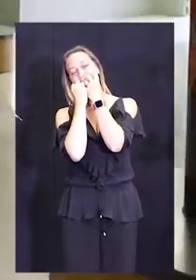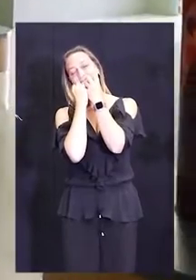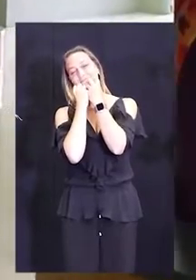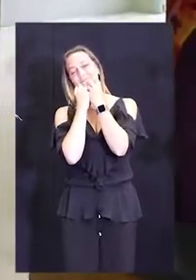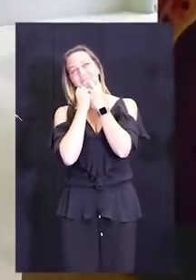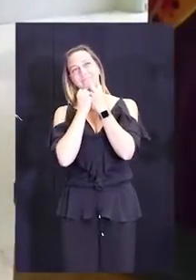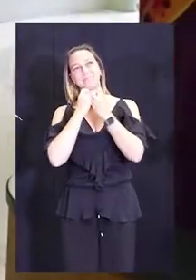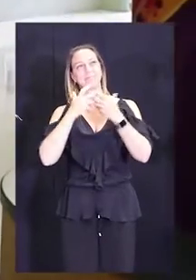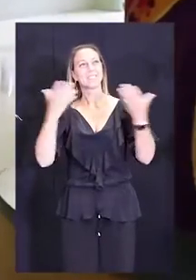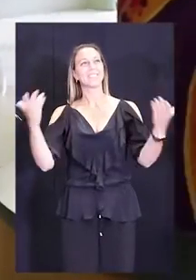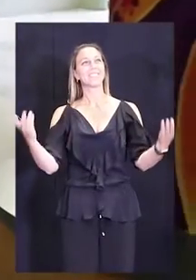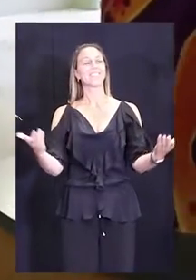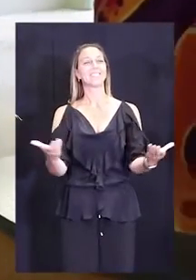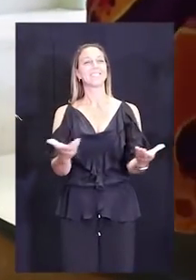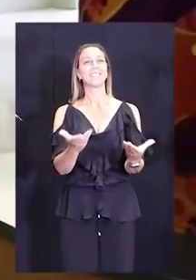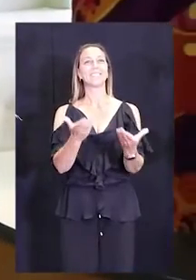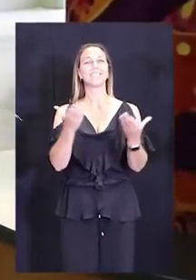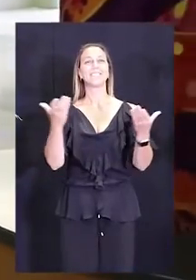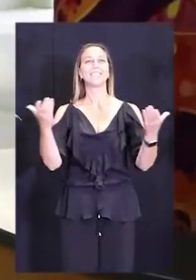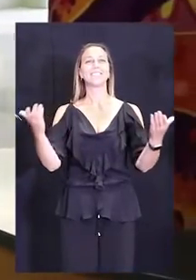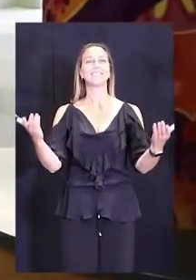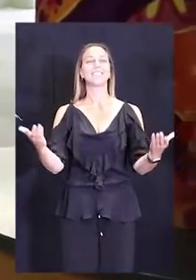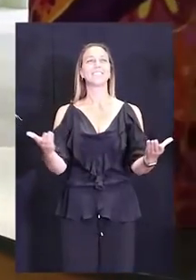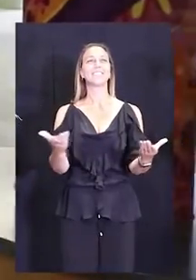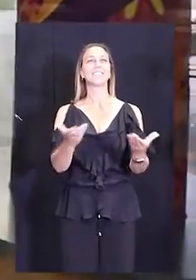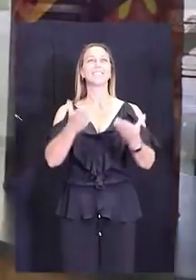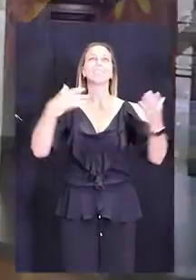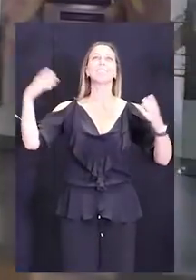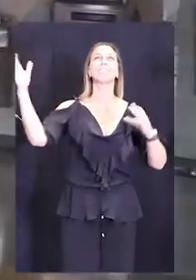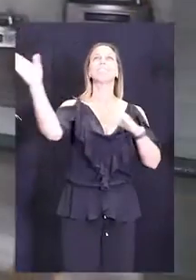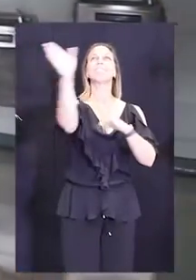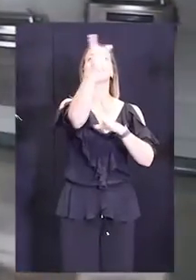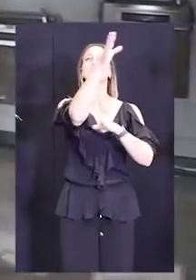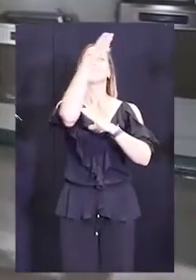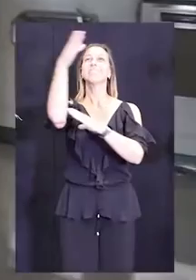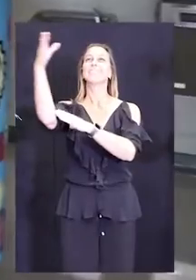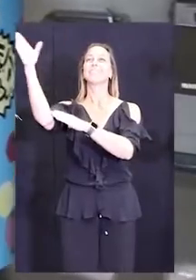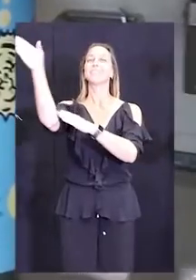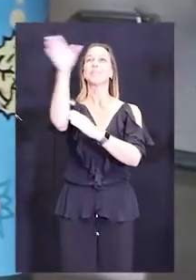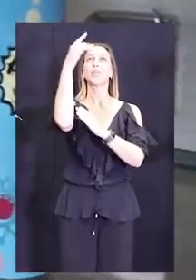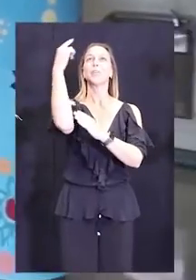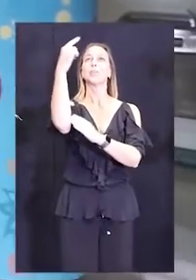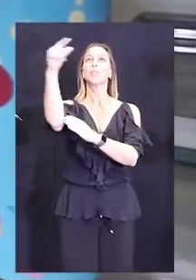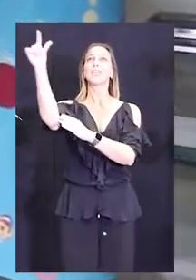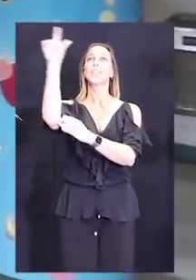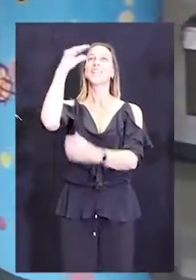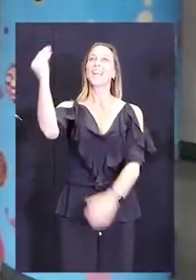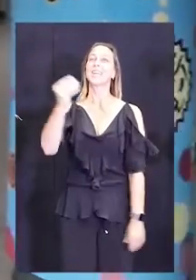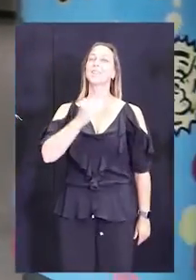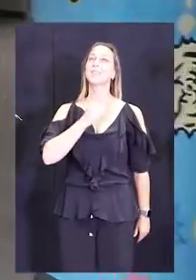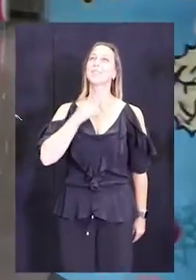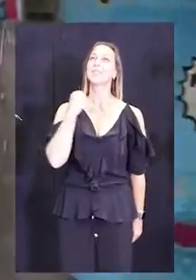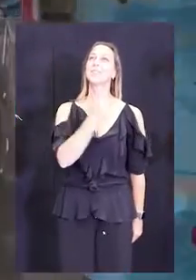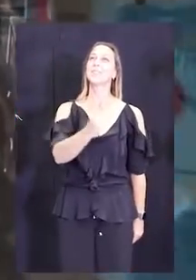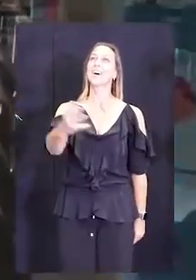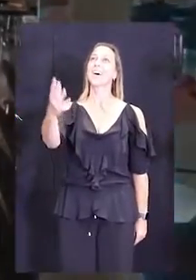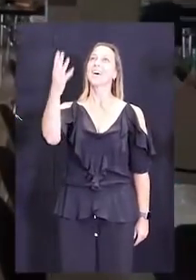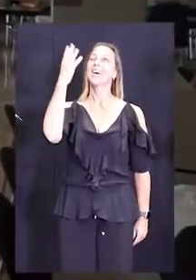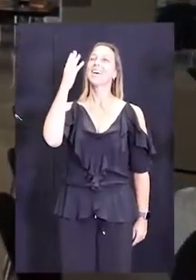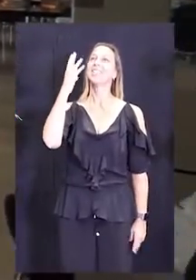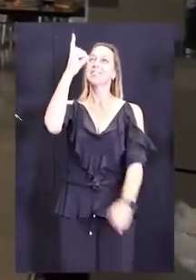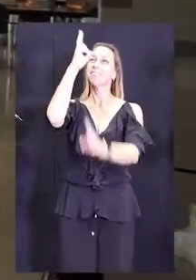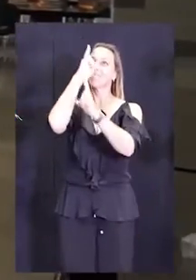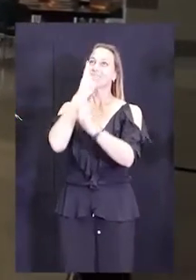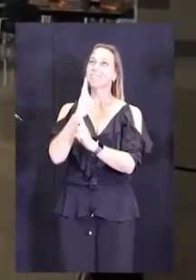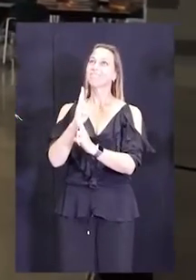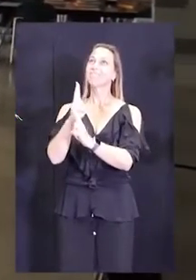banner of green and white will fly, till the hall of